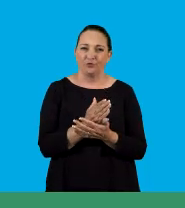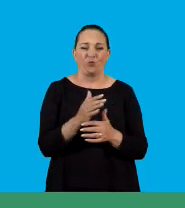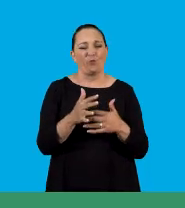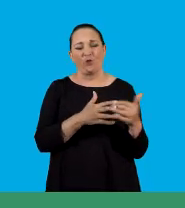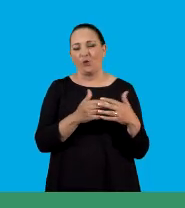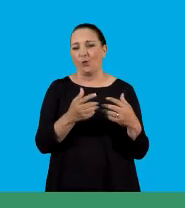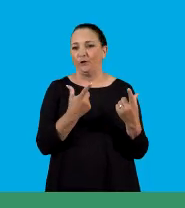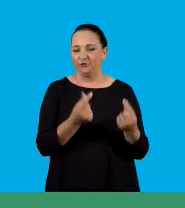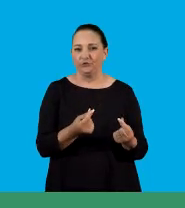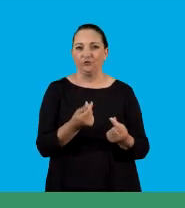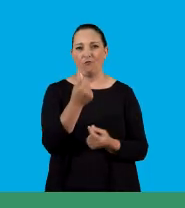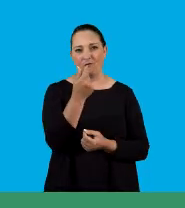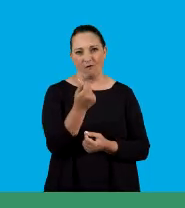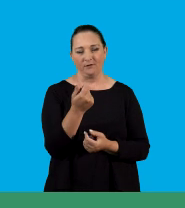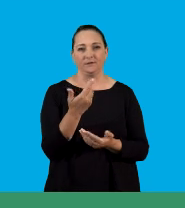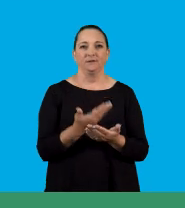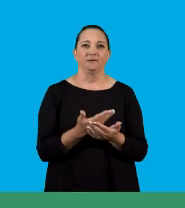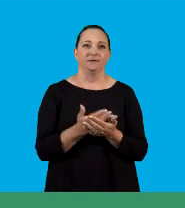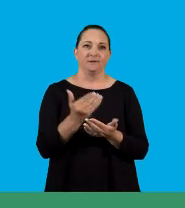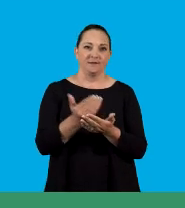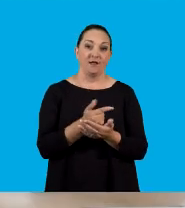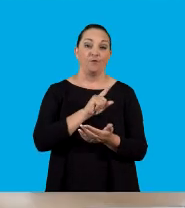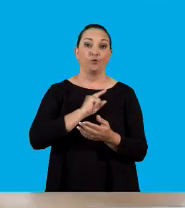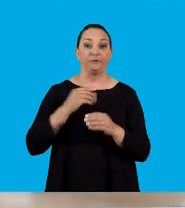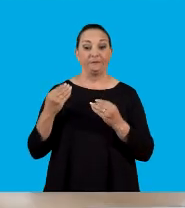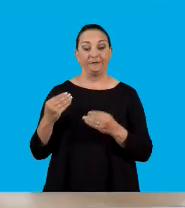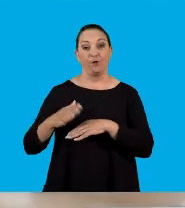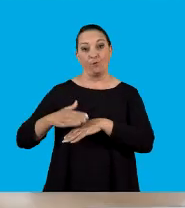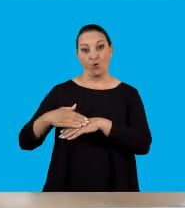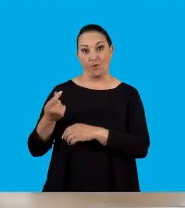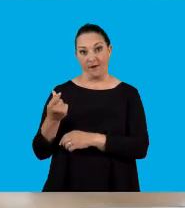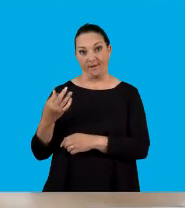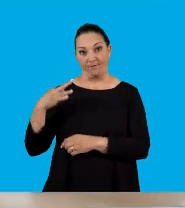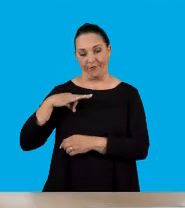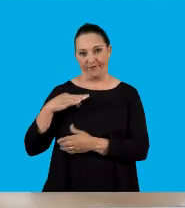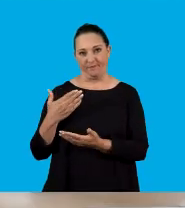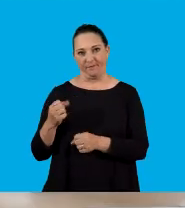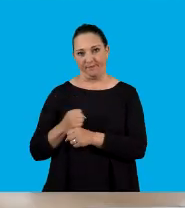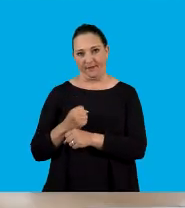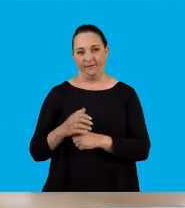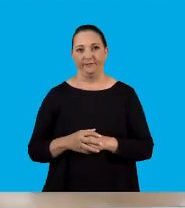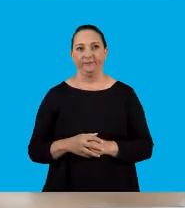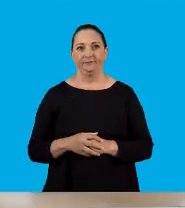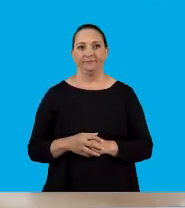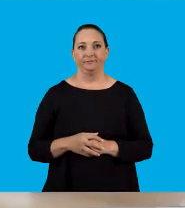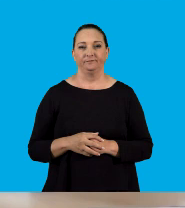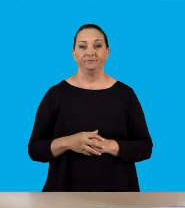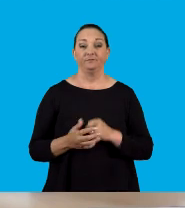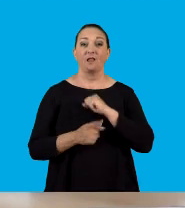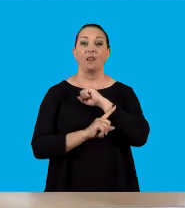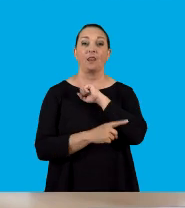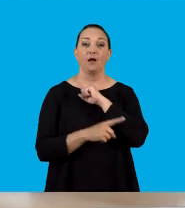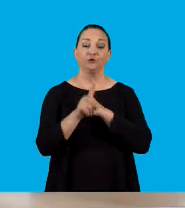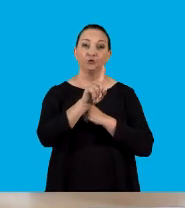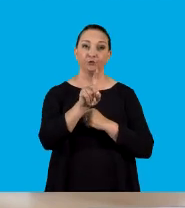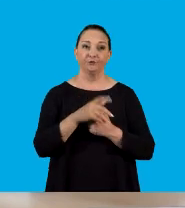that in whatever they do, they reduce the cost. That would help the business to make more and more profit. And then let us look into the